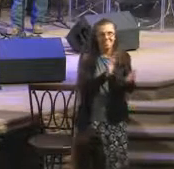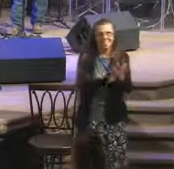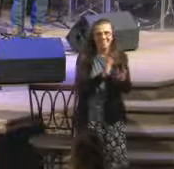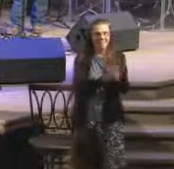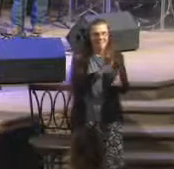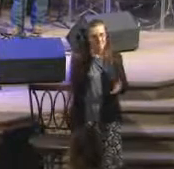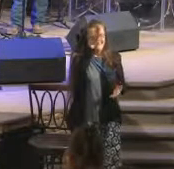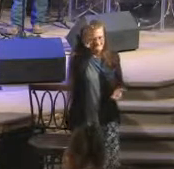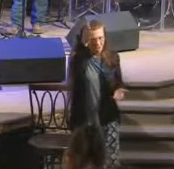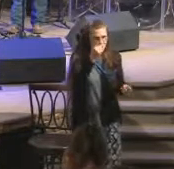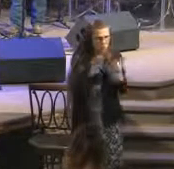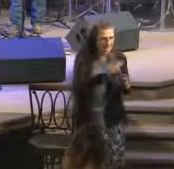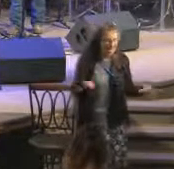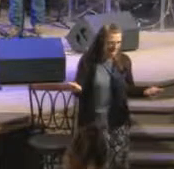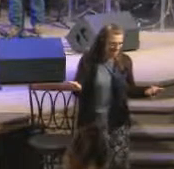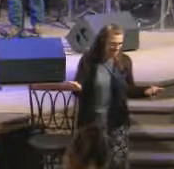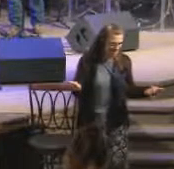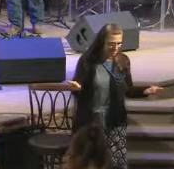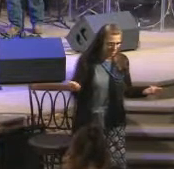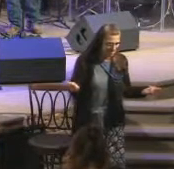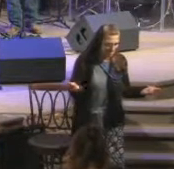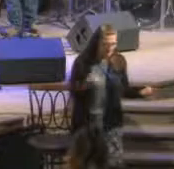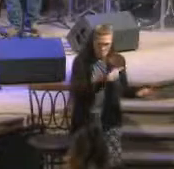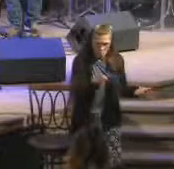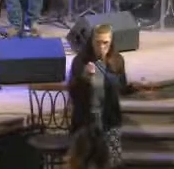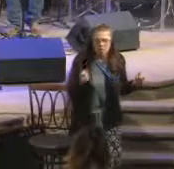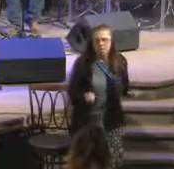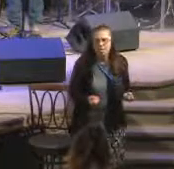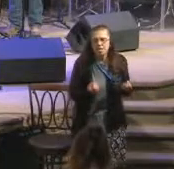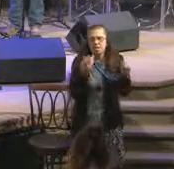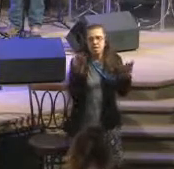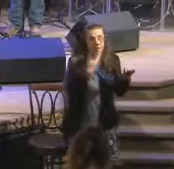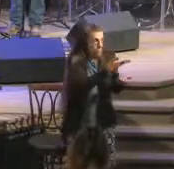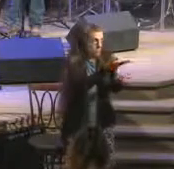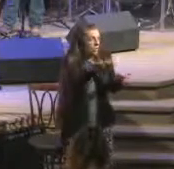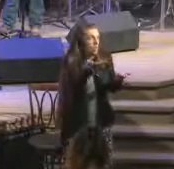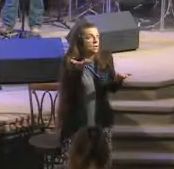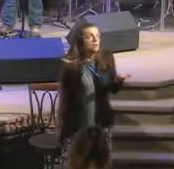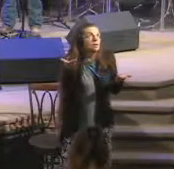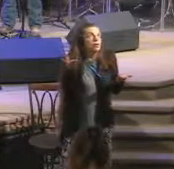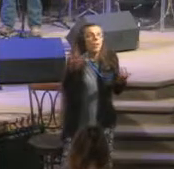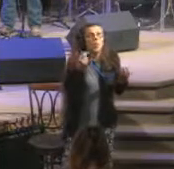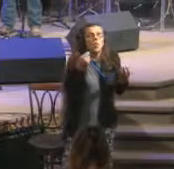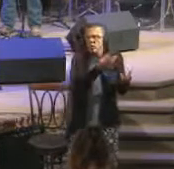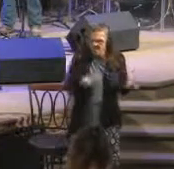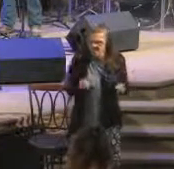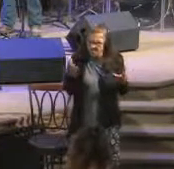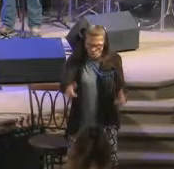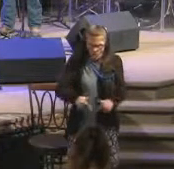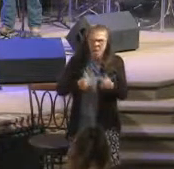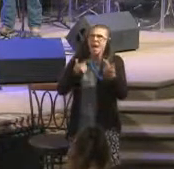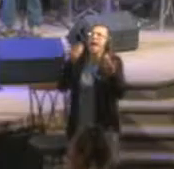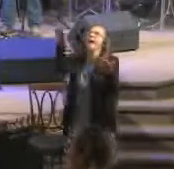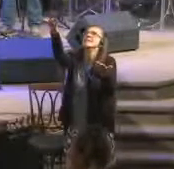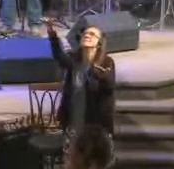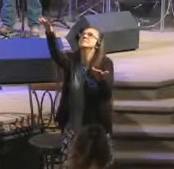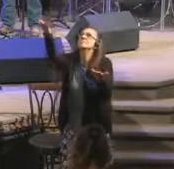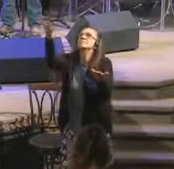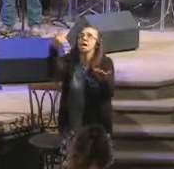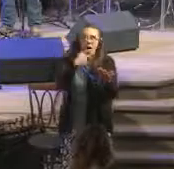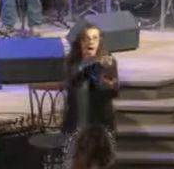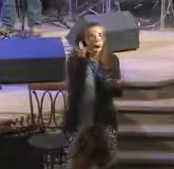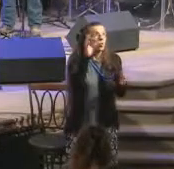Father God, right now, we give You us. We give You our lives. We give You